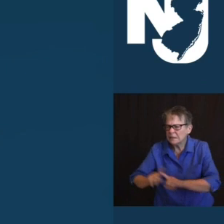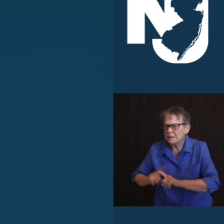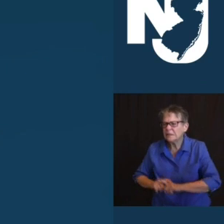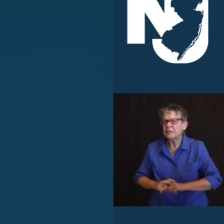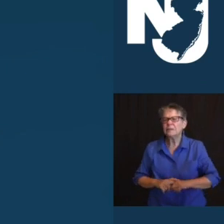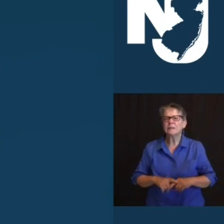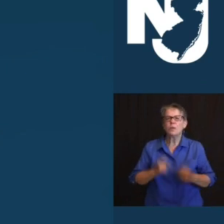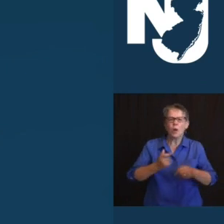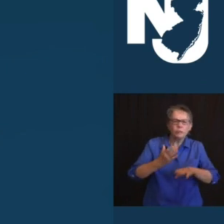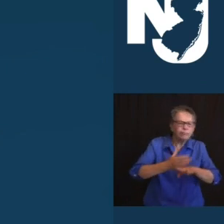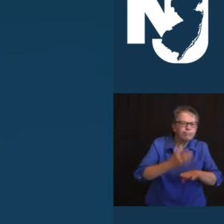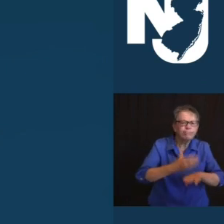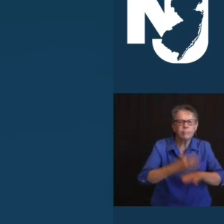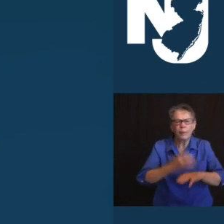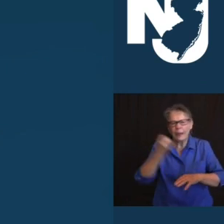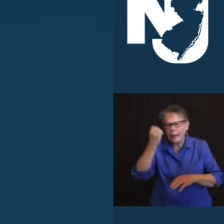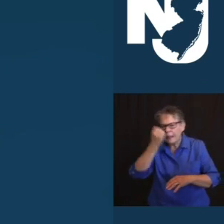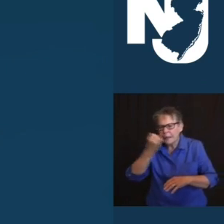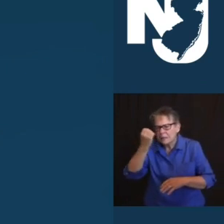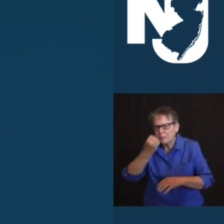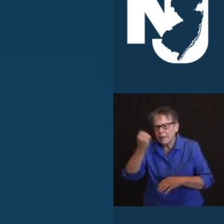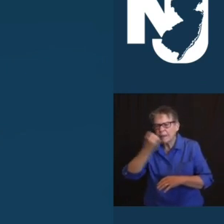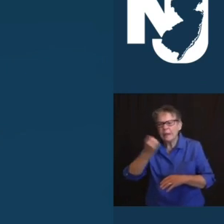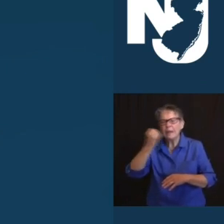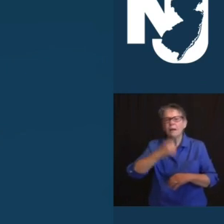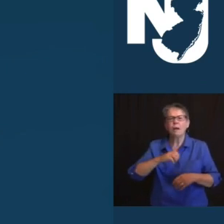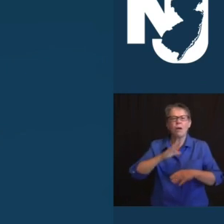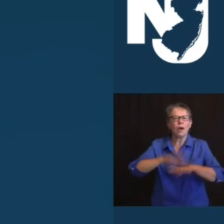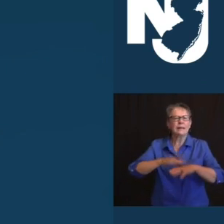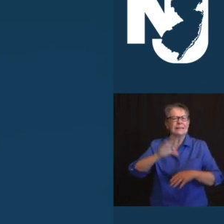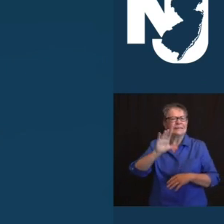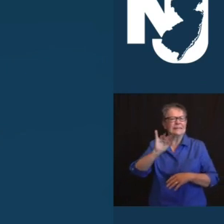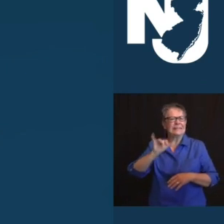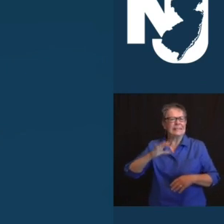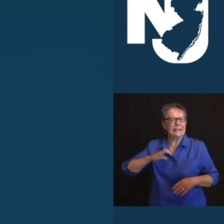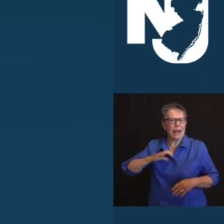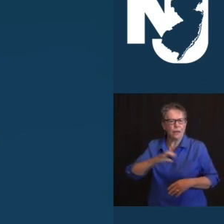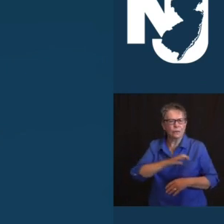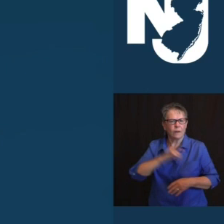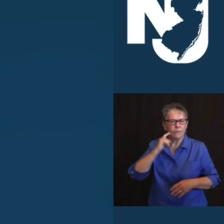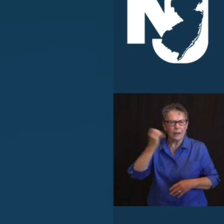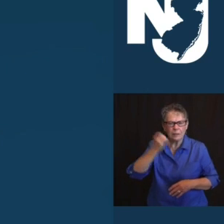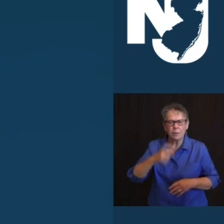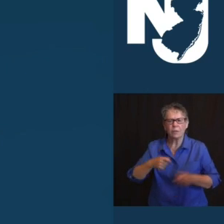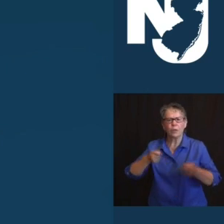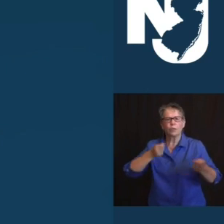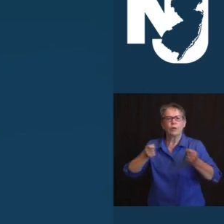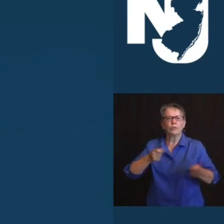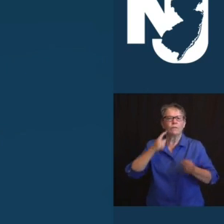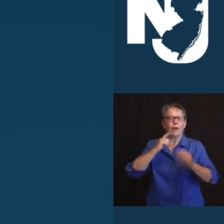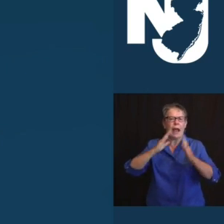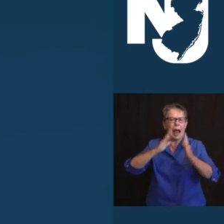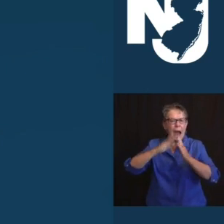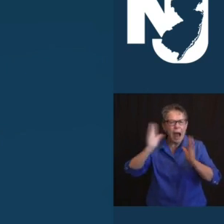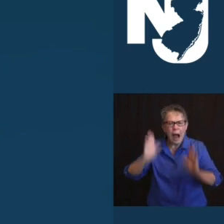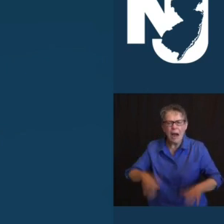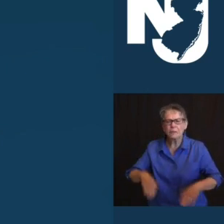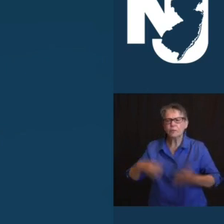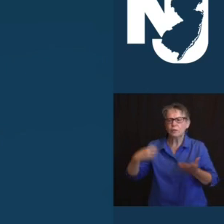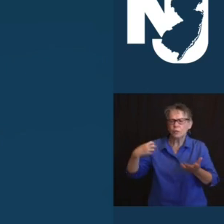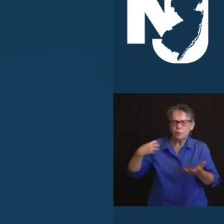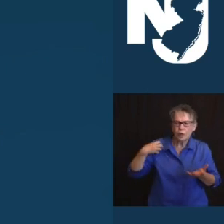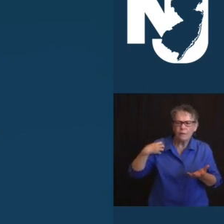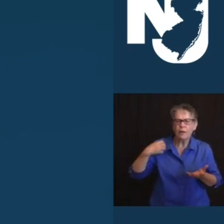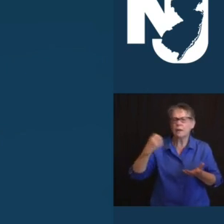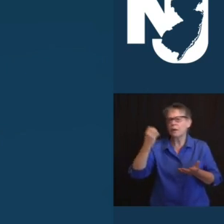member of the Elizabeth City Council, executive director of housing for the city of Elizabeth, and chairman of the Elizabeth Parking Authority, among